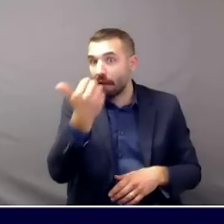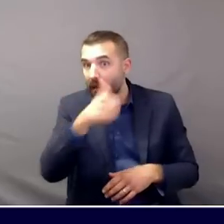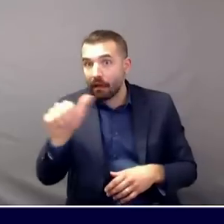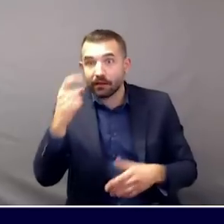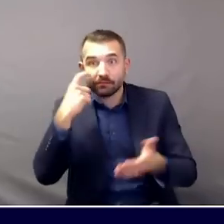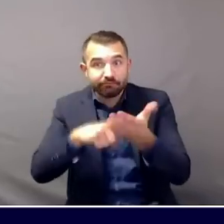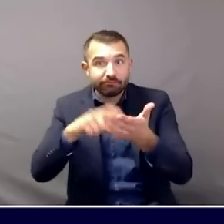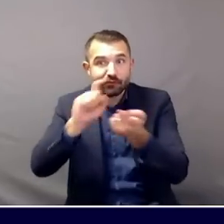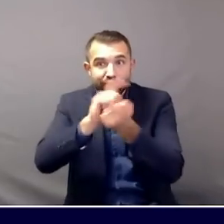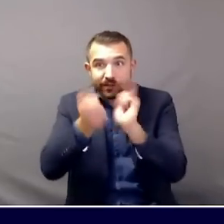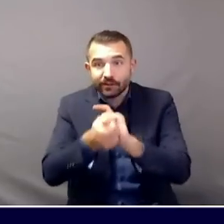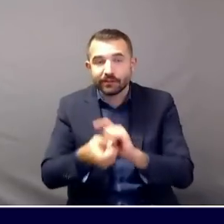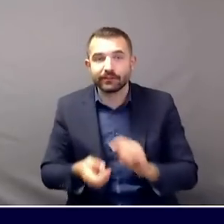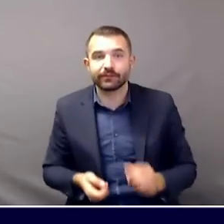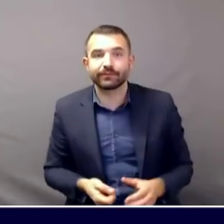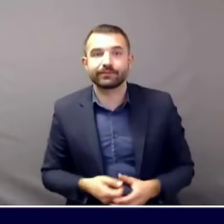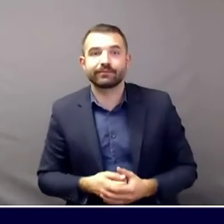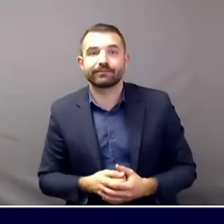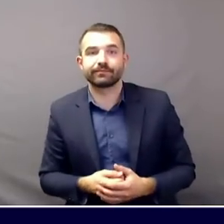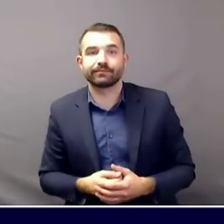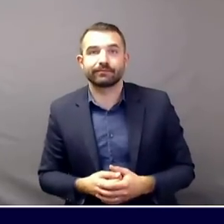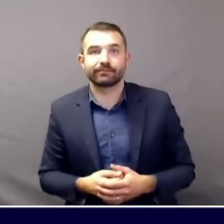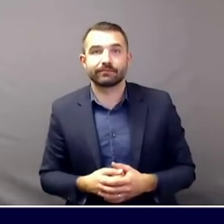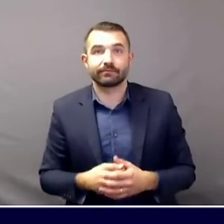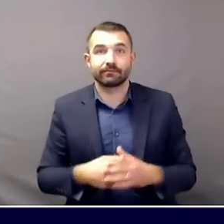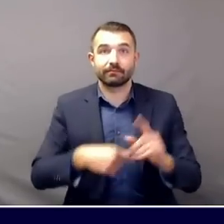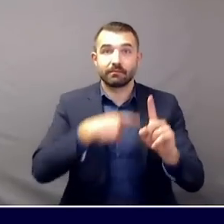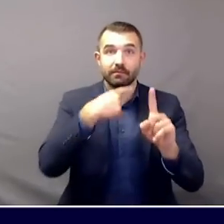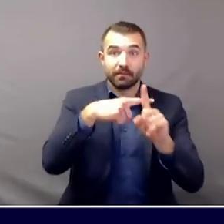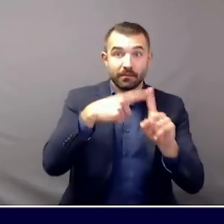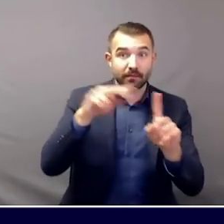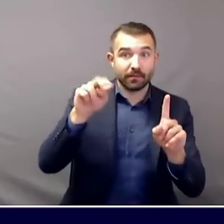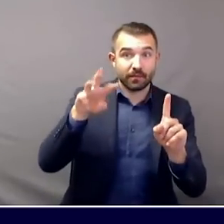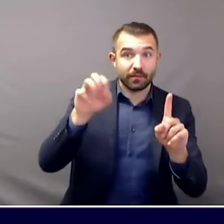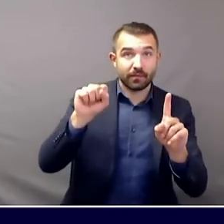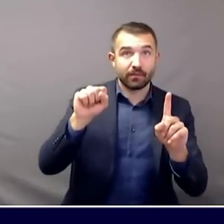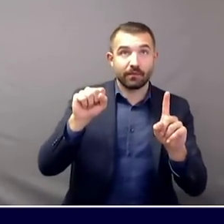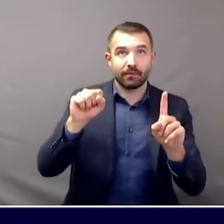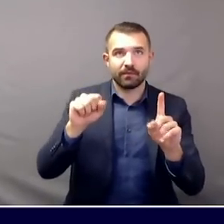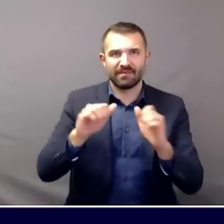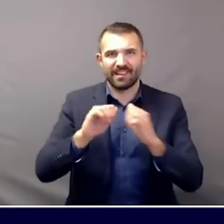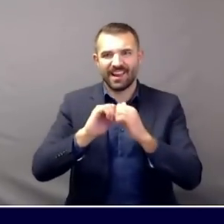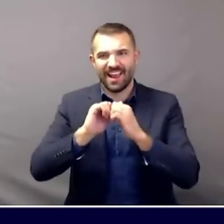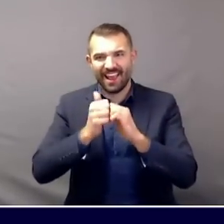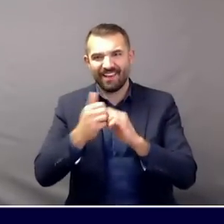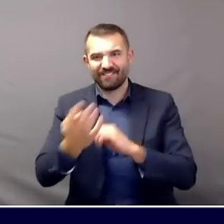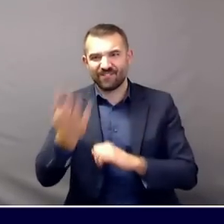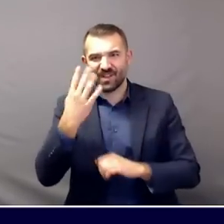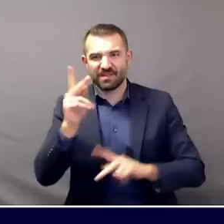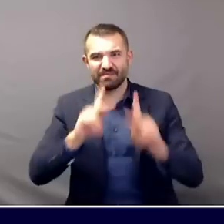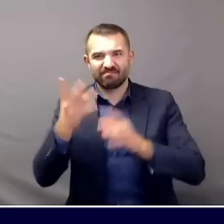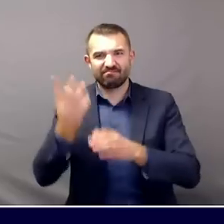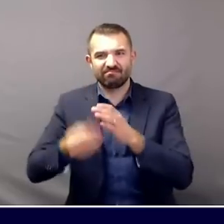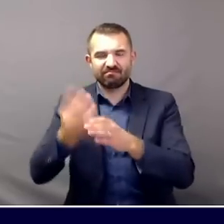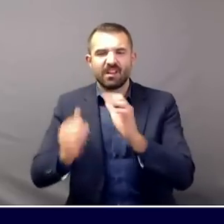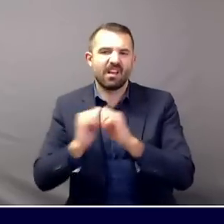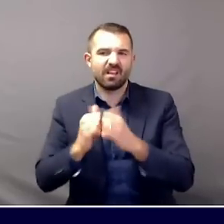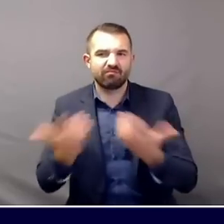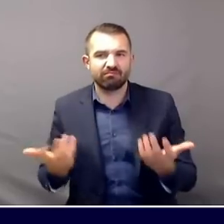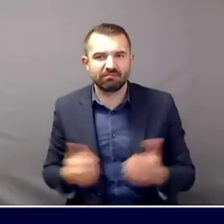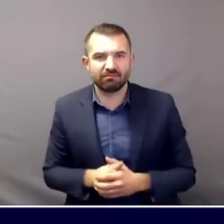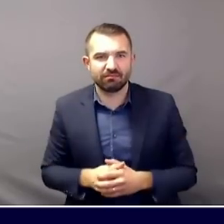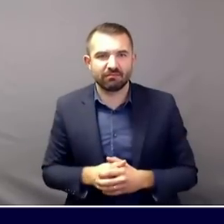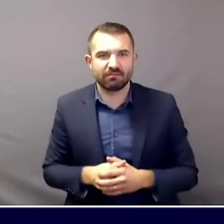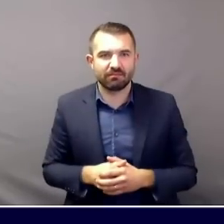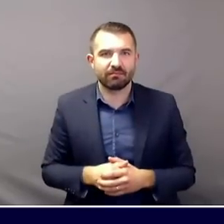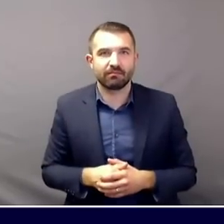have died, to be completely candid with you. There are, the positivity rate has showed a little